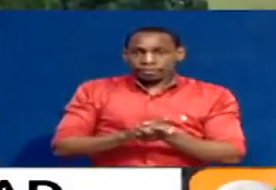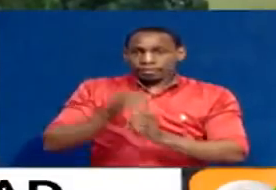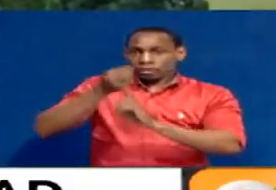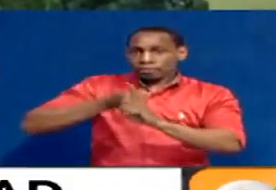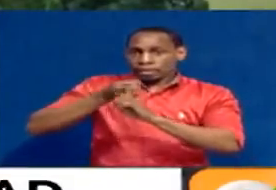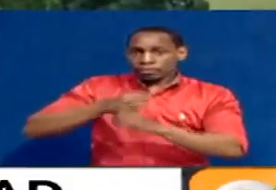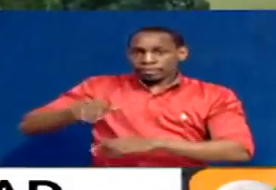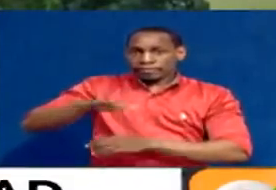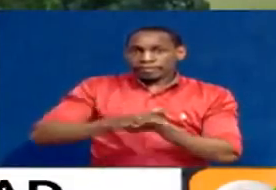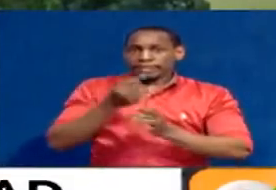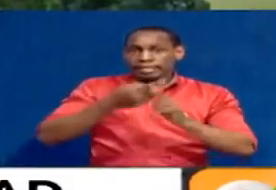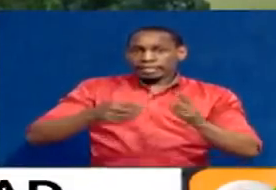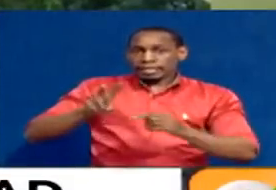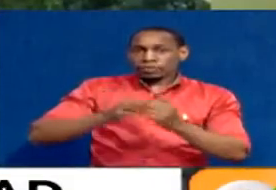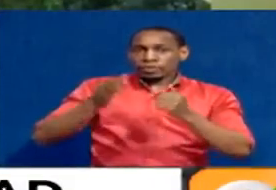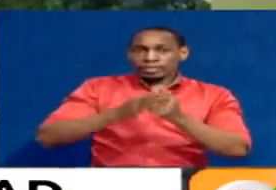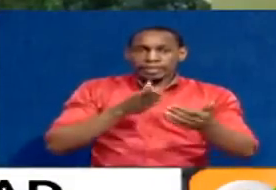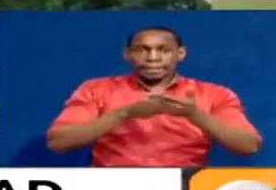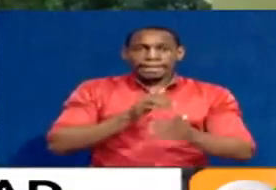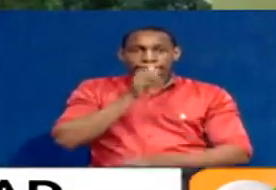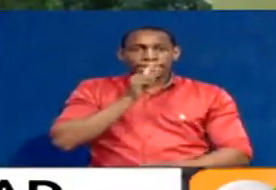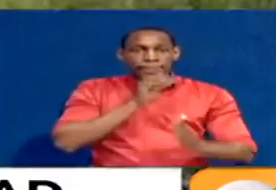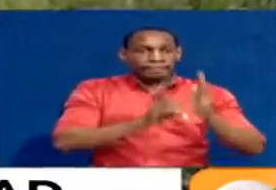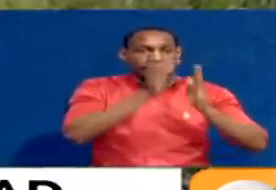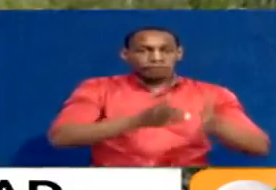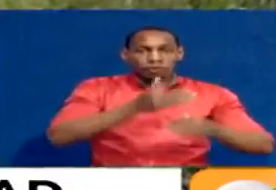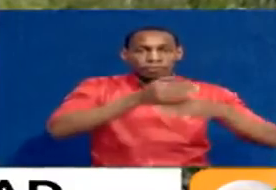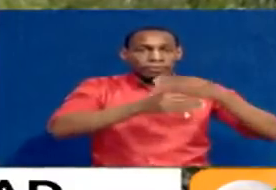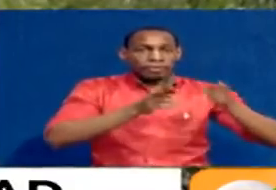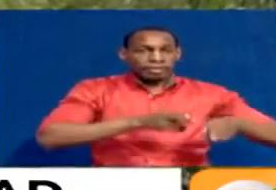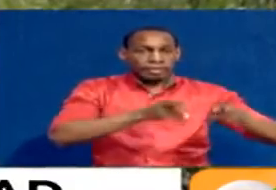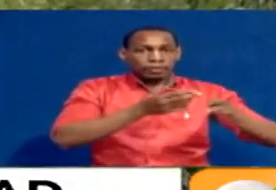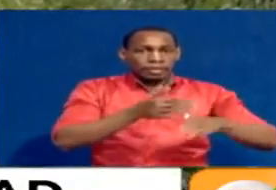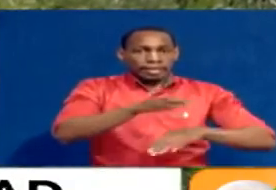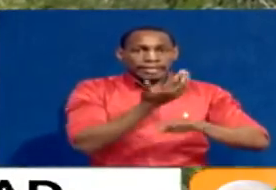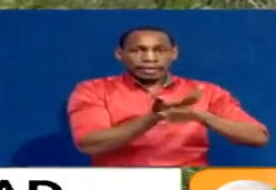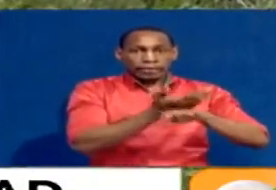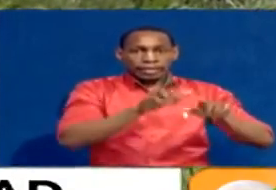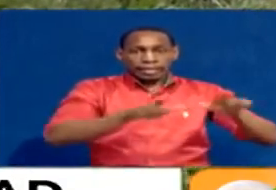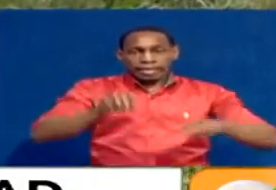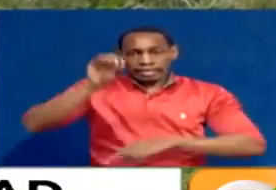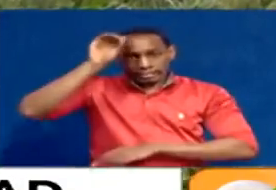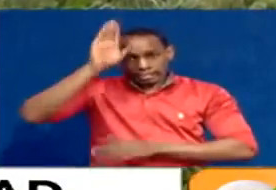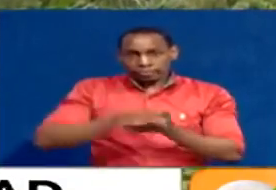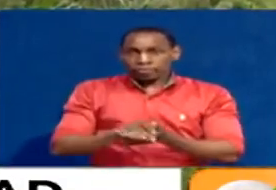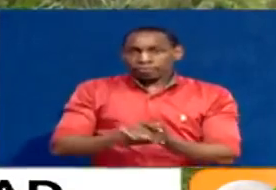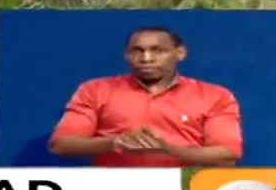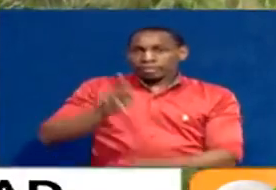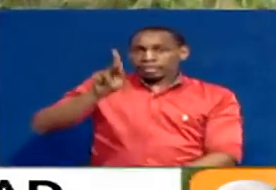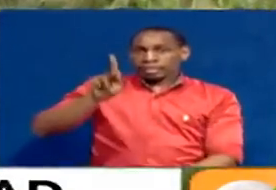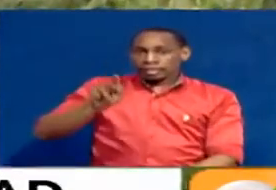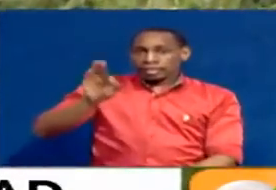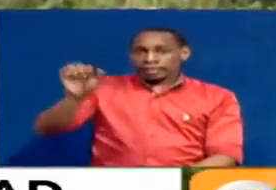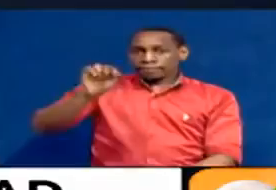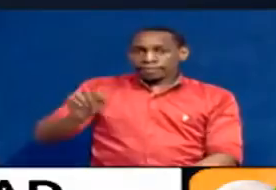environment activist in 2018 blocked a private developer from building a road across the wetland in Kiambu. Kenya Forest Service, in a